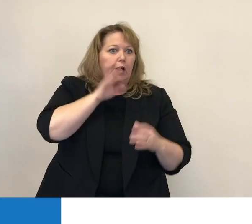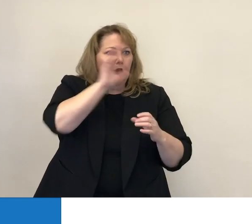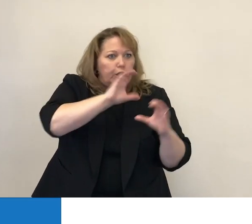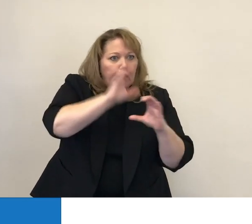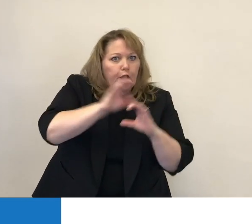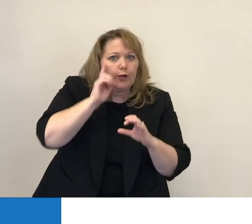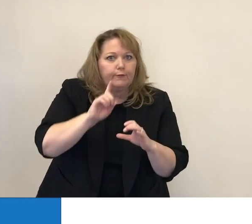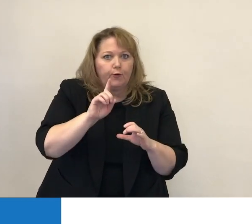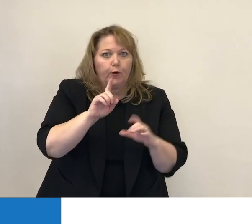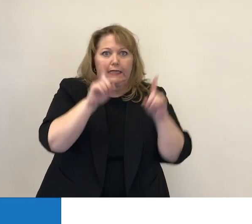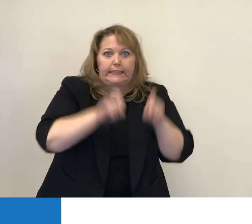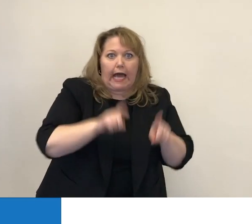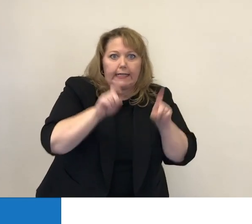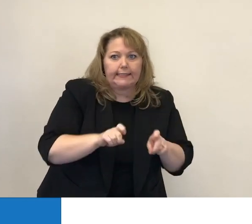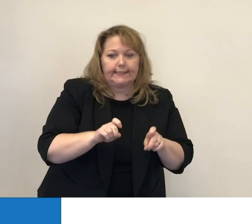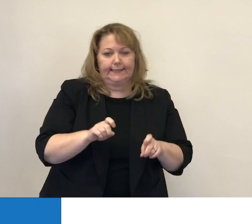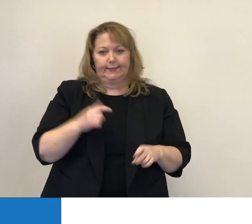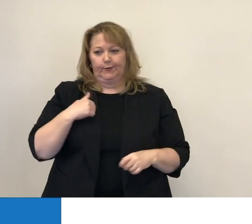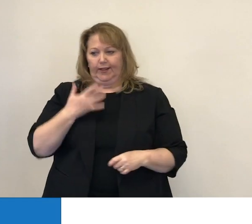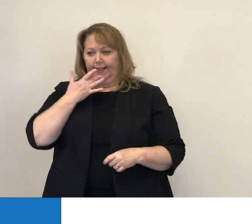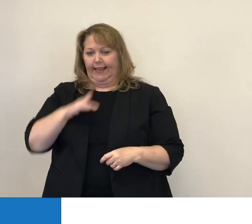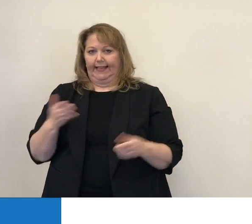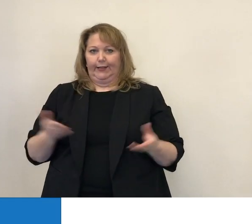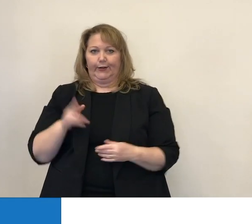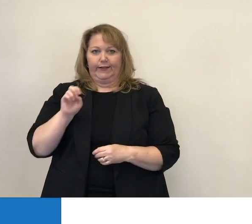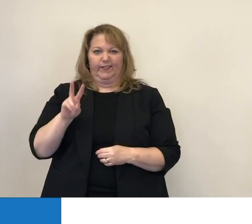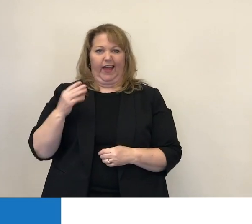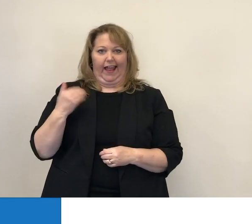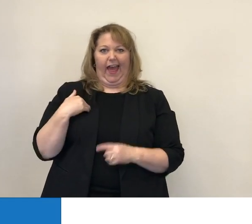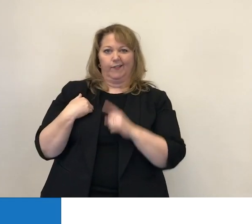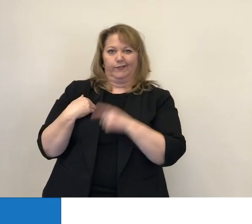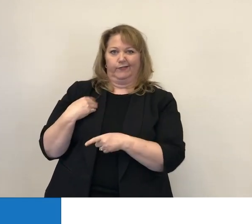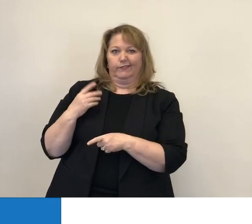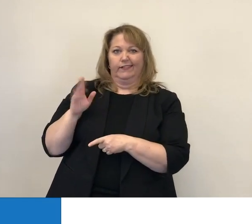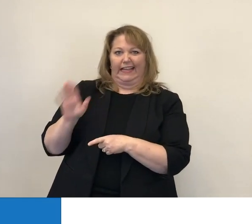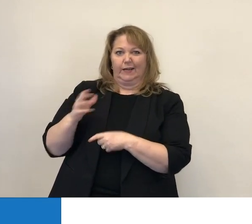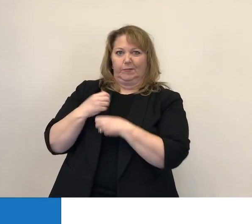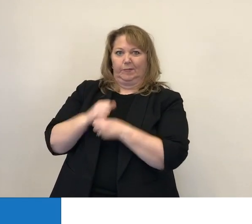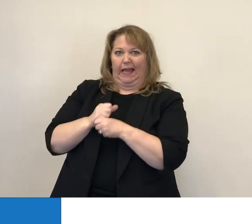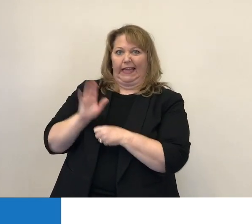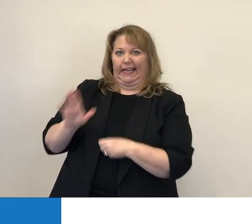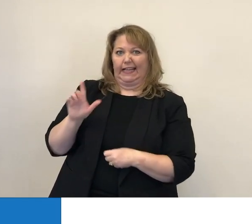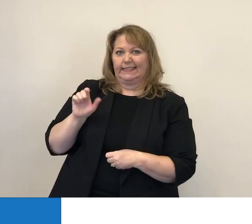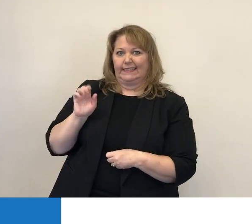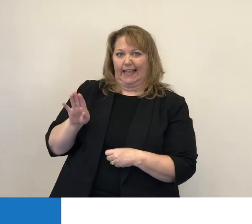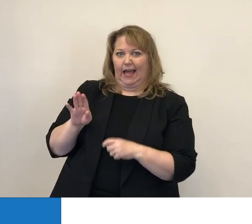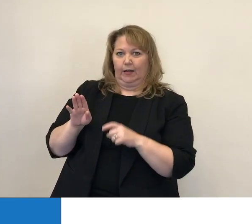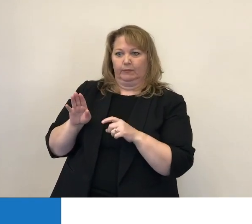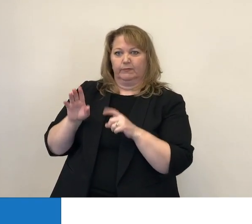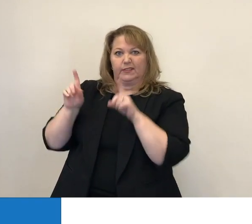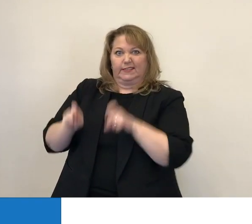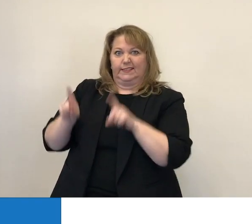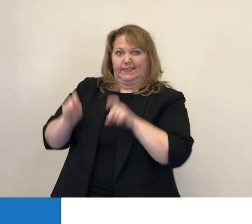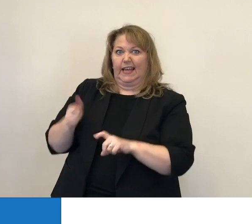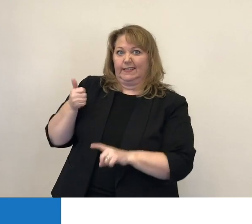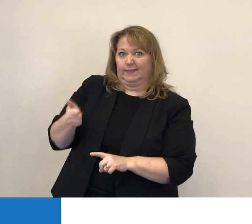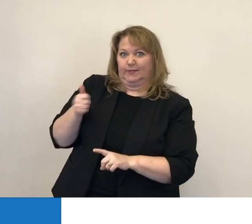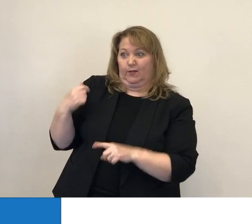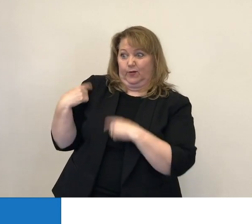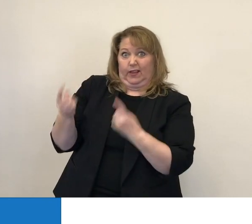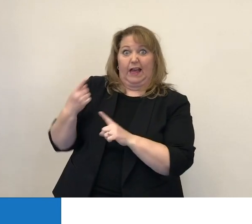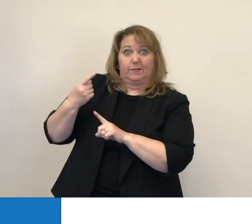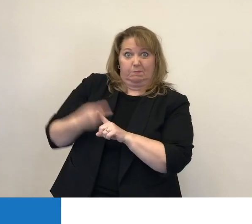want to call out some of my colleagues who had no idea you could manufacture the swabs that Dr. Pandori has been manufacturing for over a